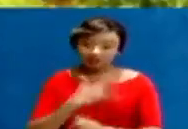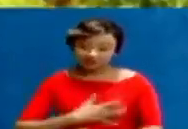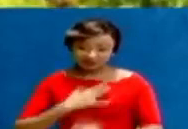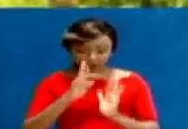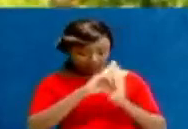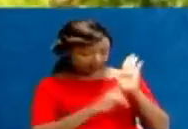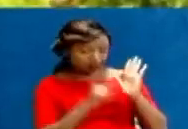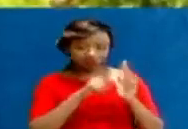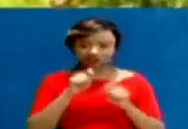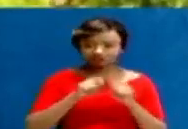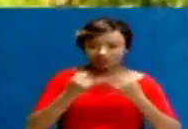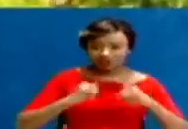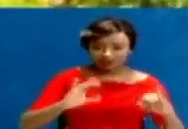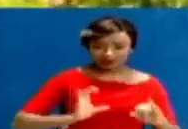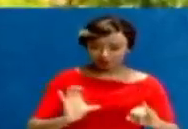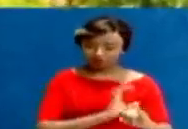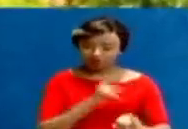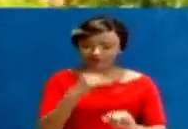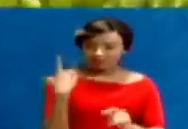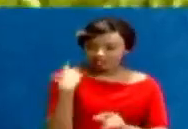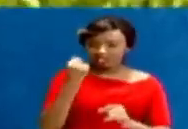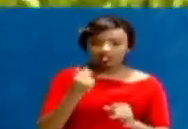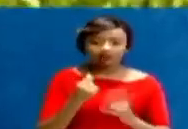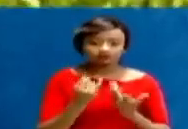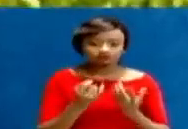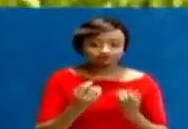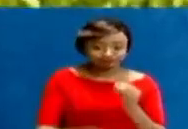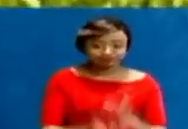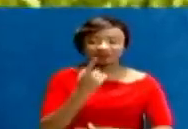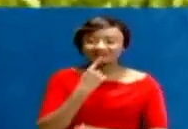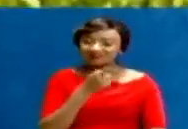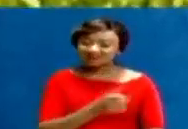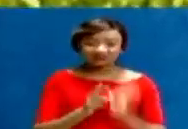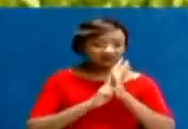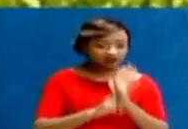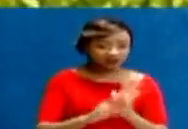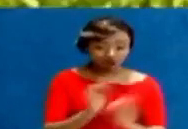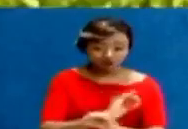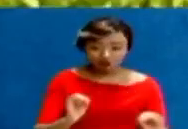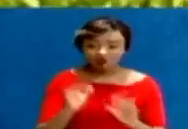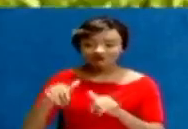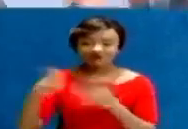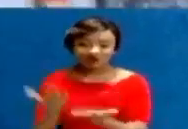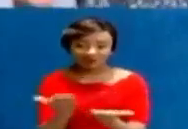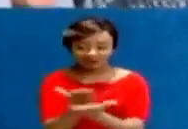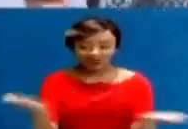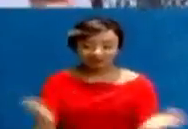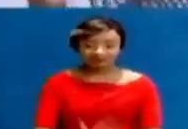the Tea Regulations Implementation Committee he recently constituted, which they said was not representative of small-scale